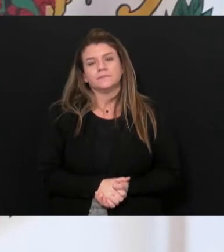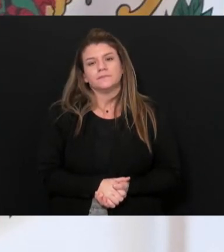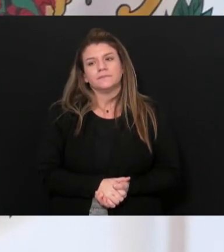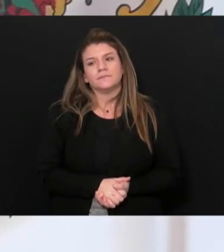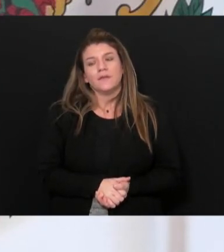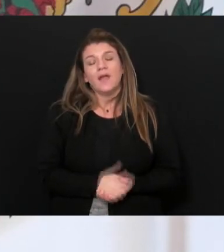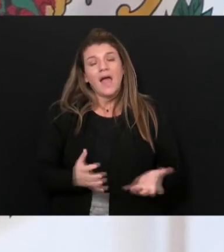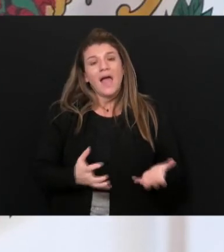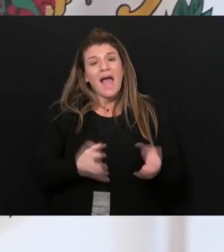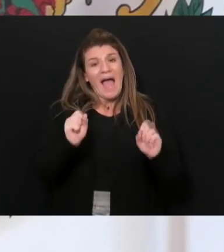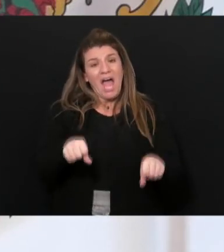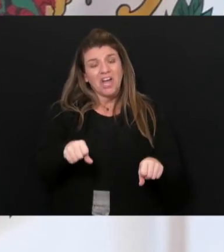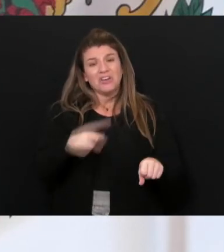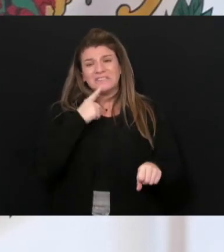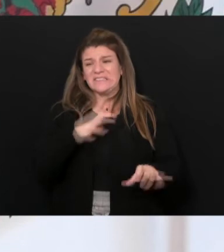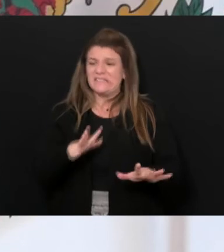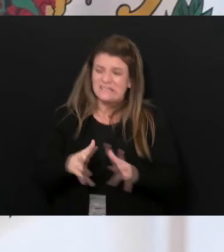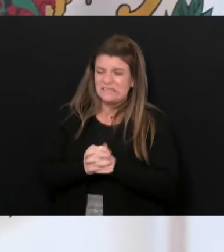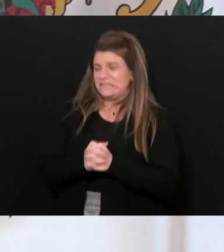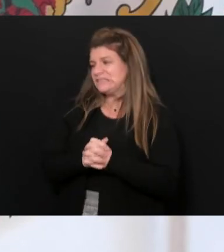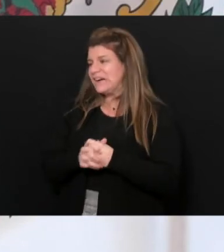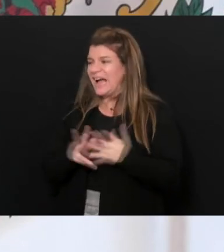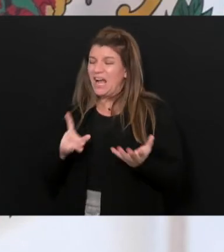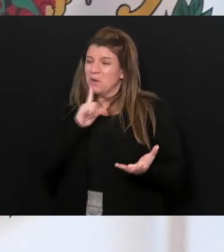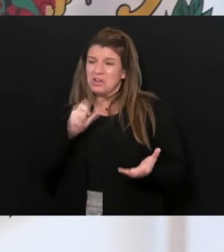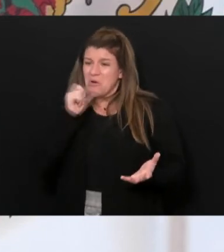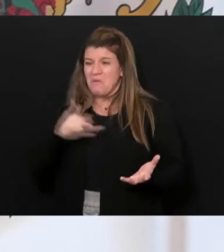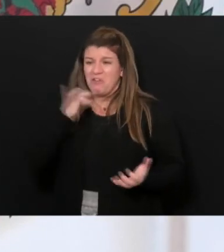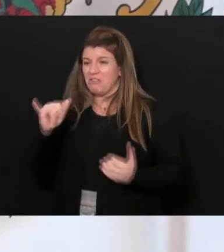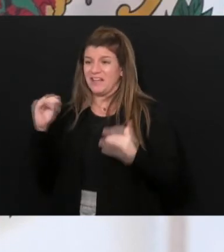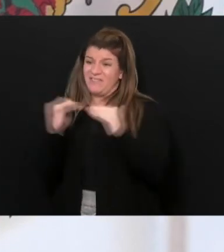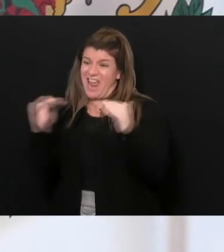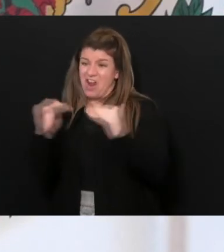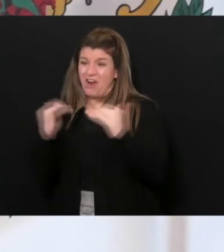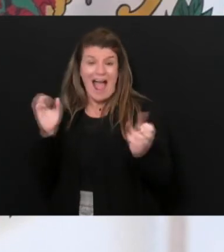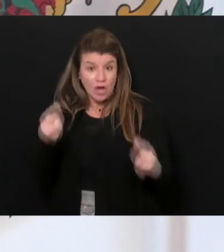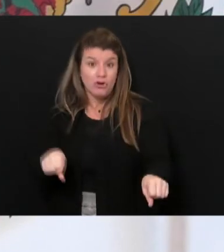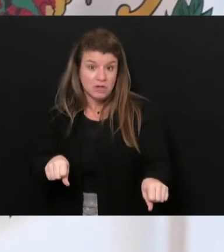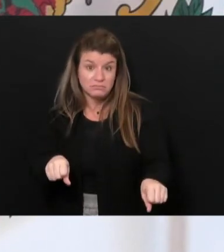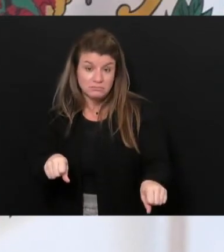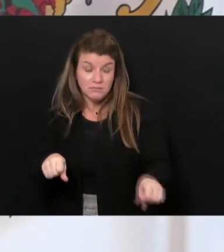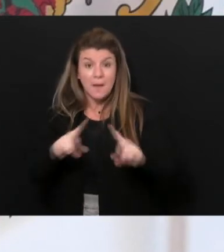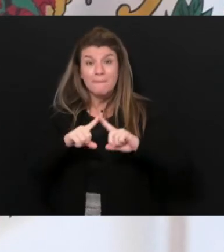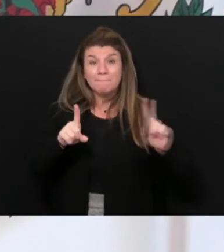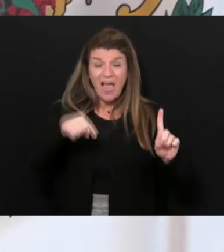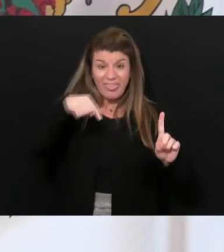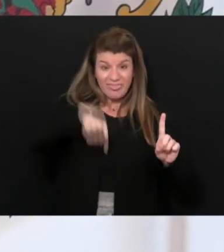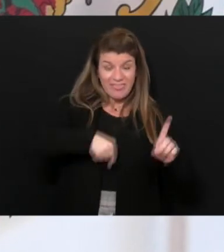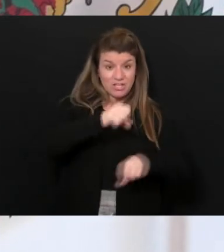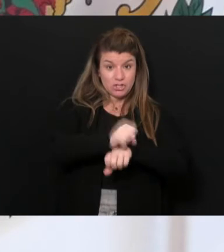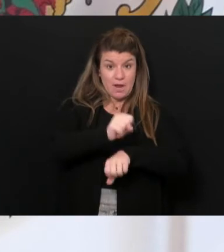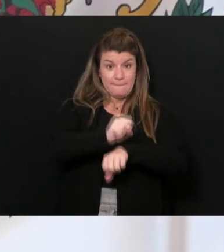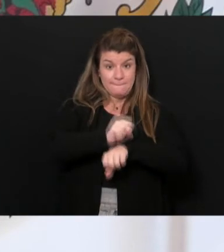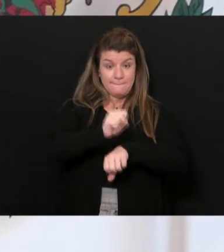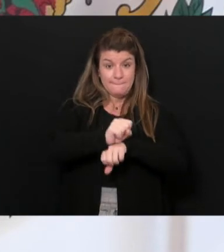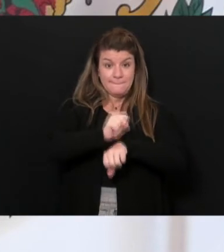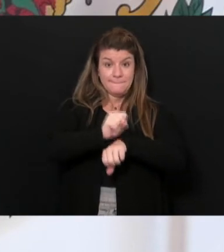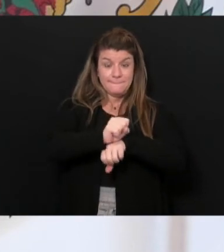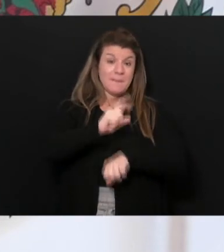fair and all that kind of stuff. But, in this in this job, I guess the thing